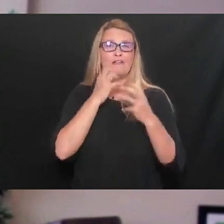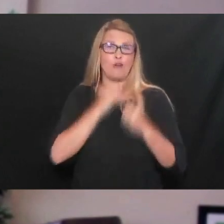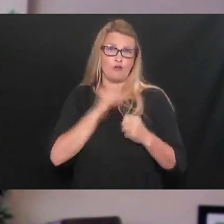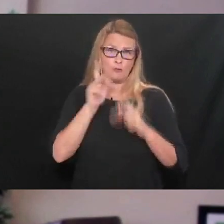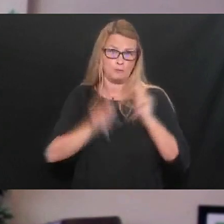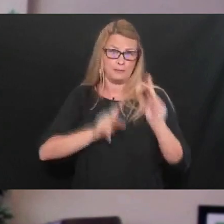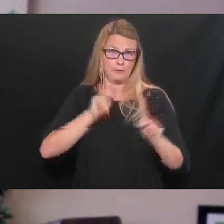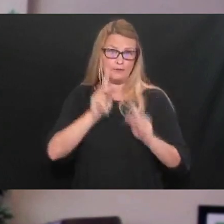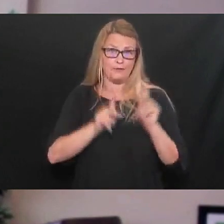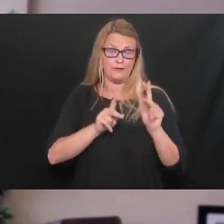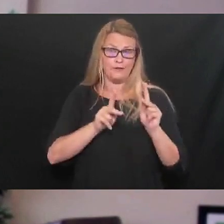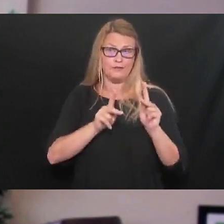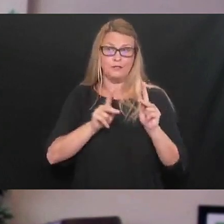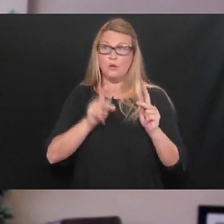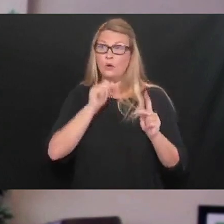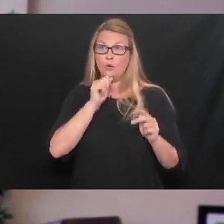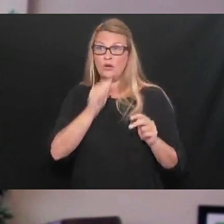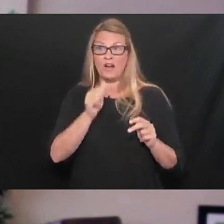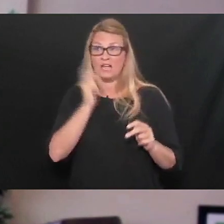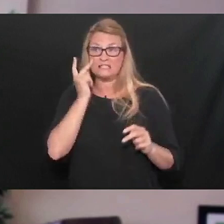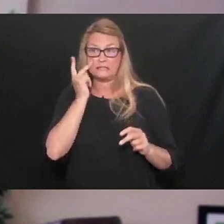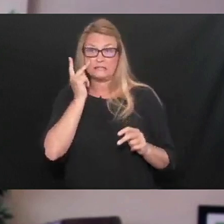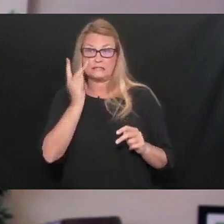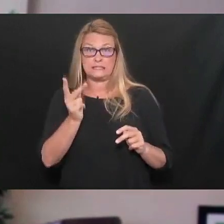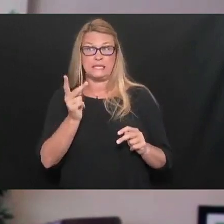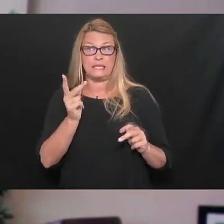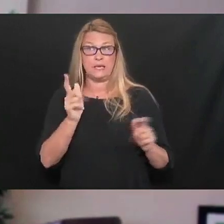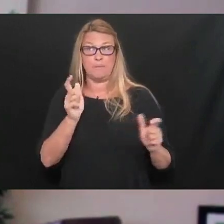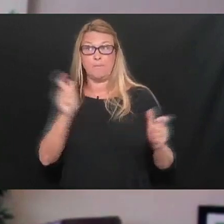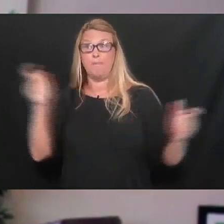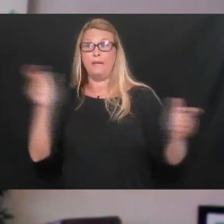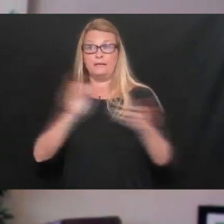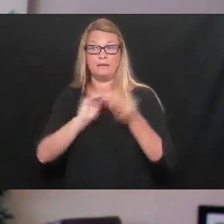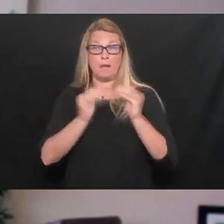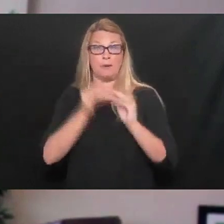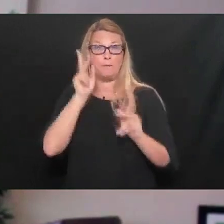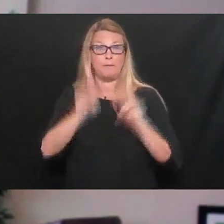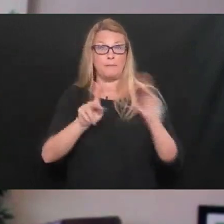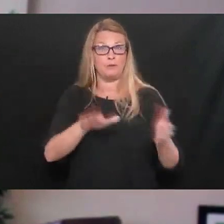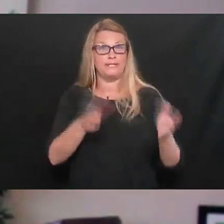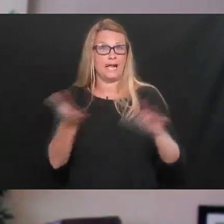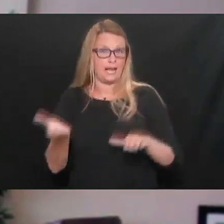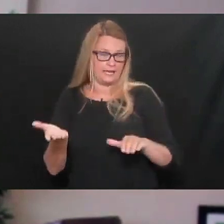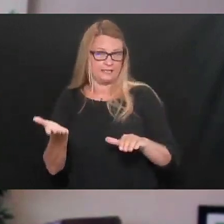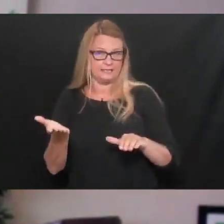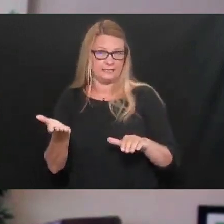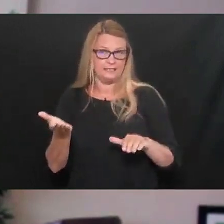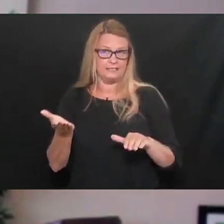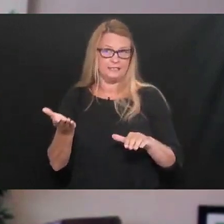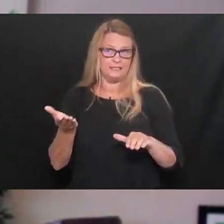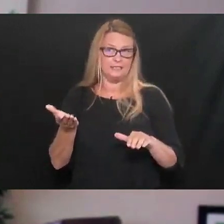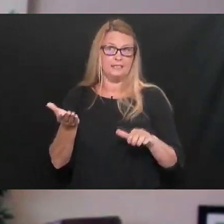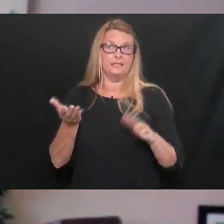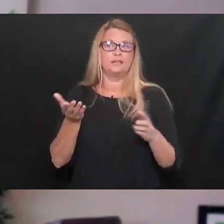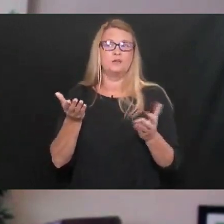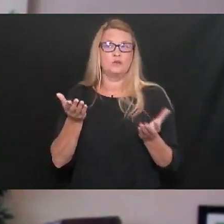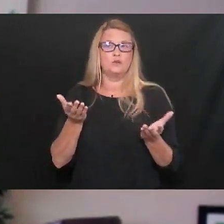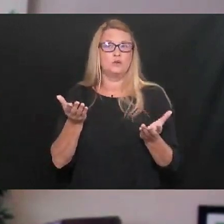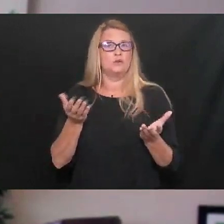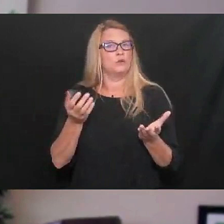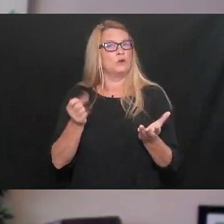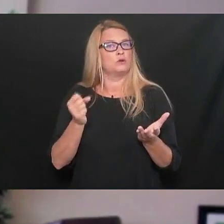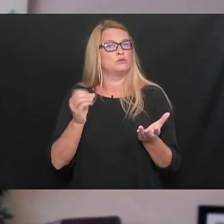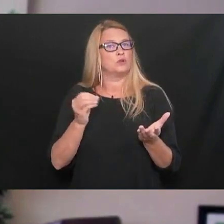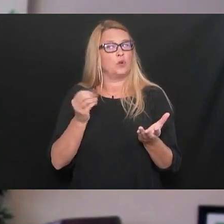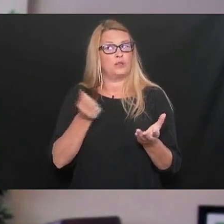we're still not seeing, a huge number of people dying, of course, anybody dying is one too many people dying. But over the last